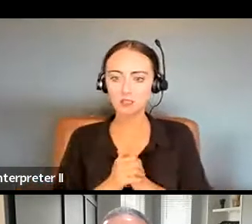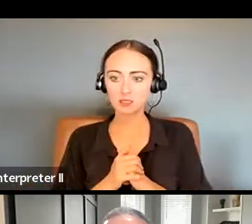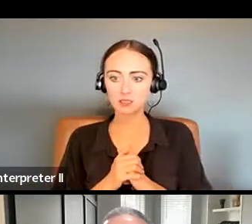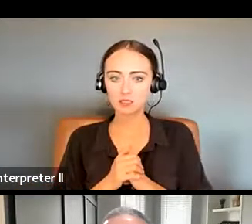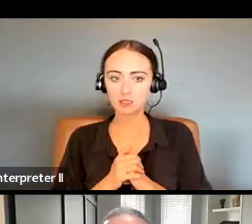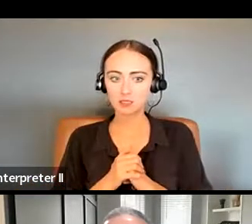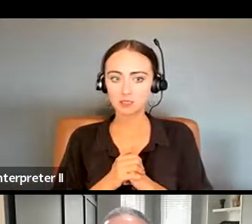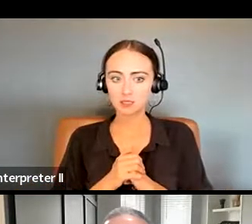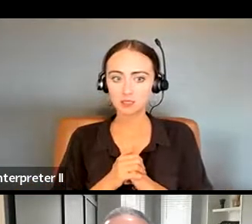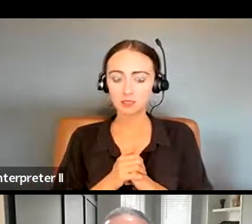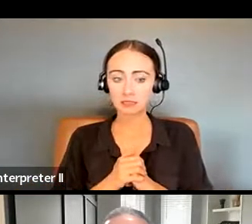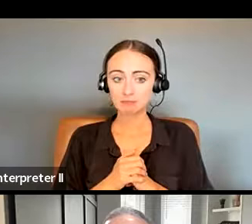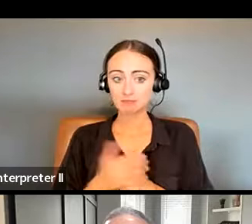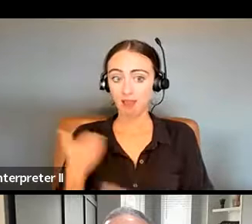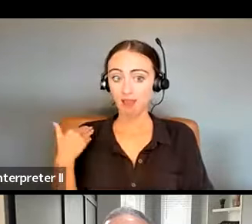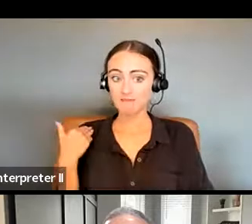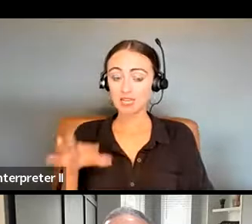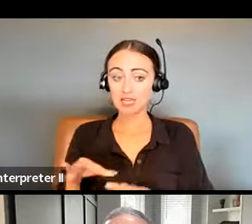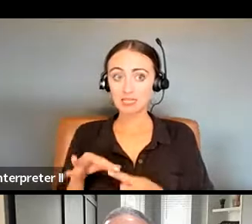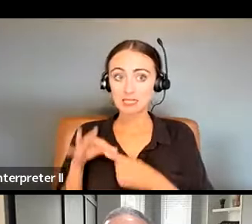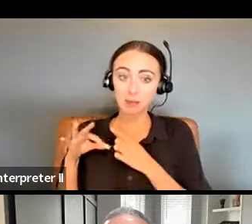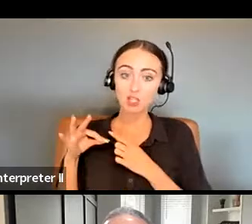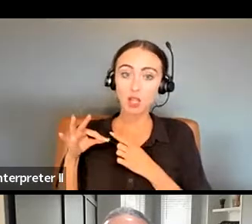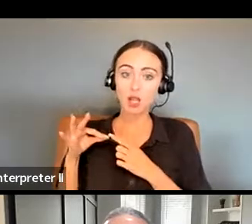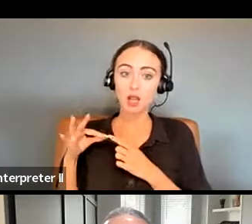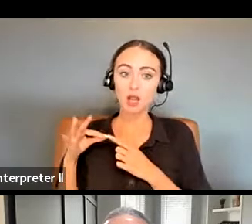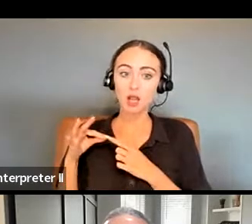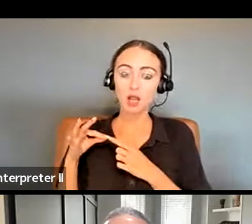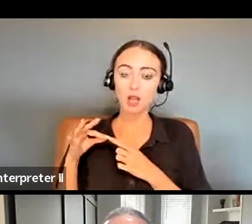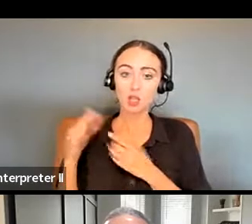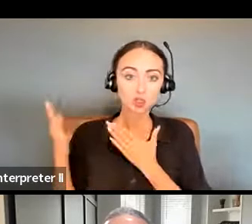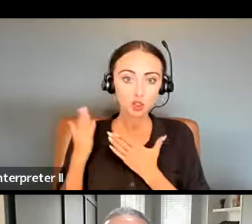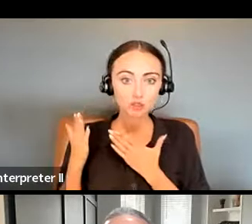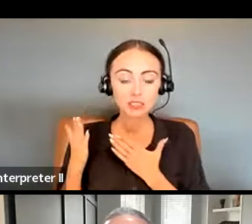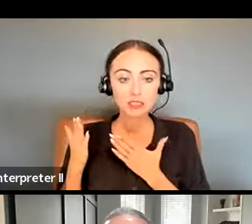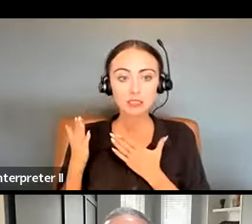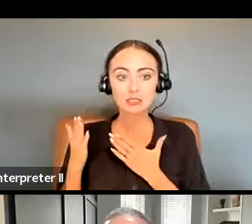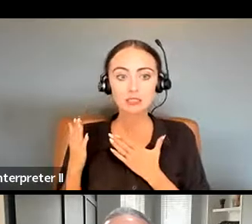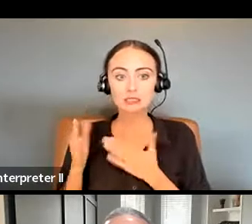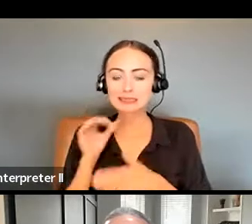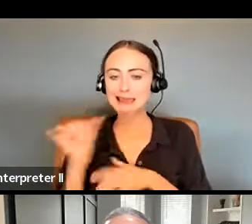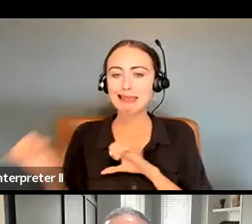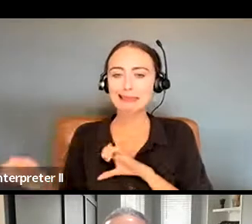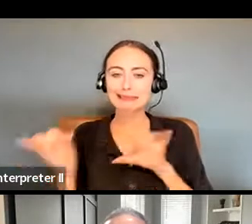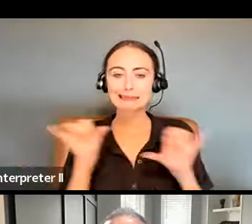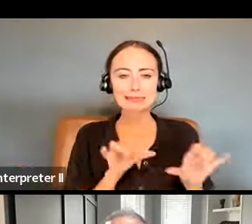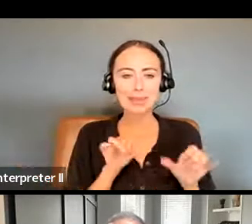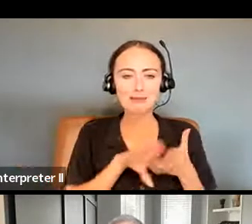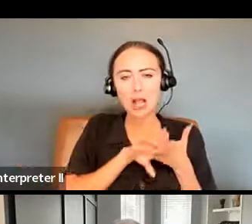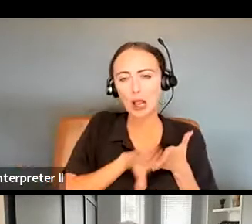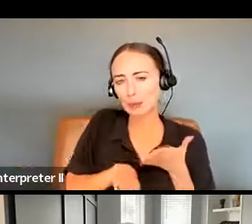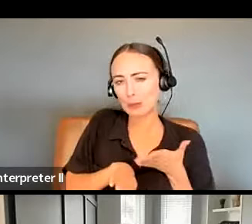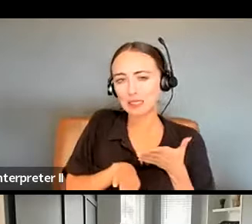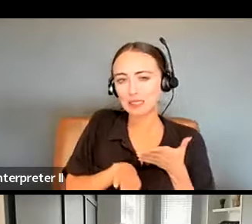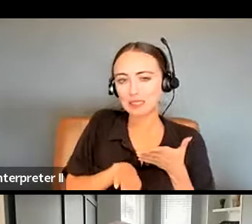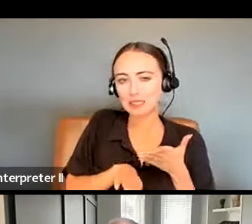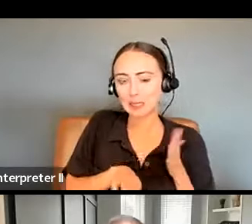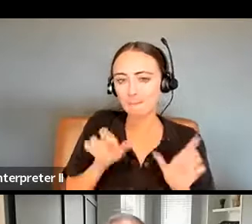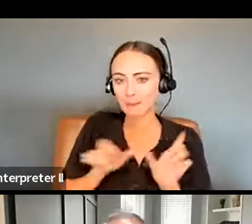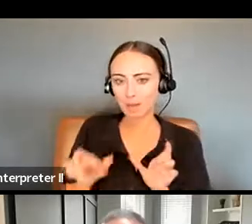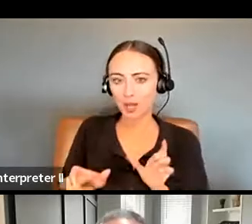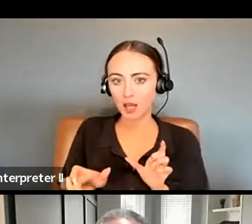having a specialized set of services is not the same thing as excluding people.